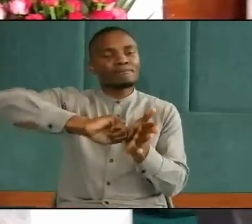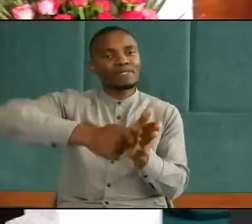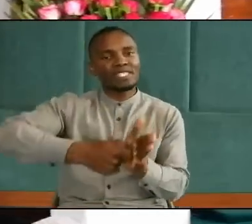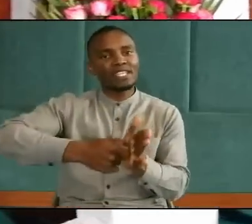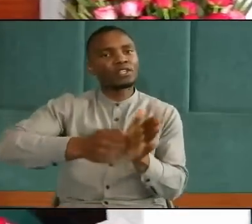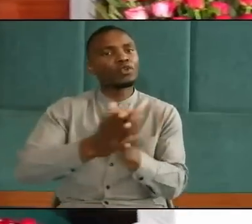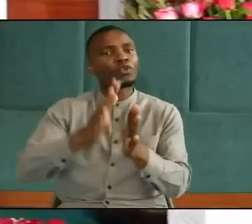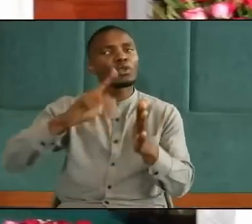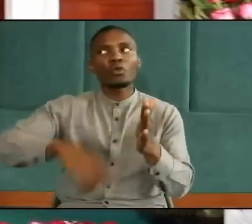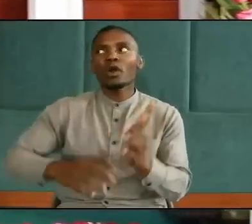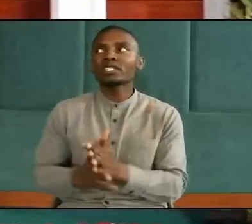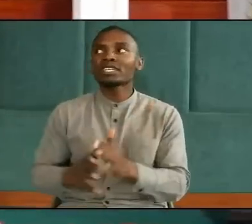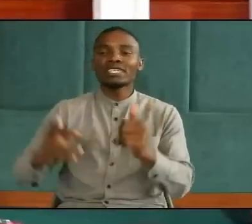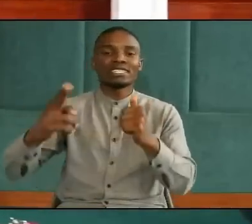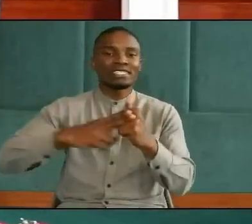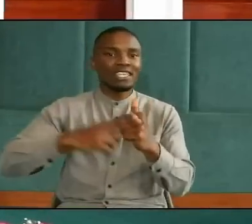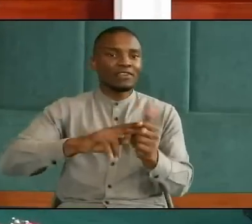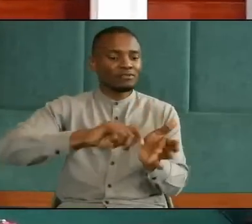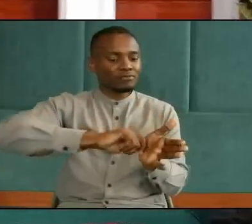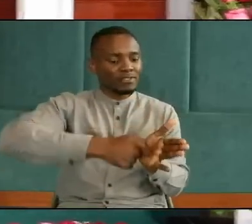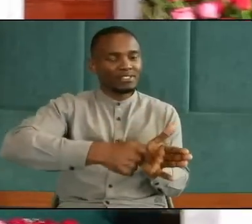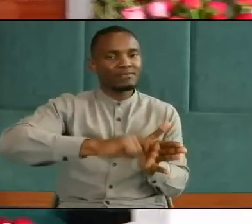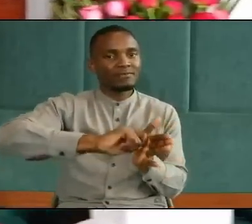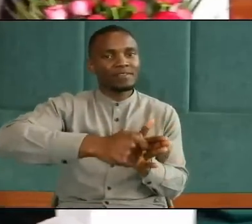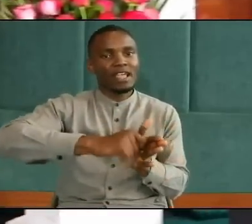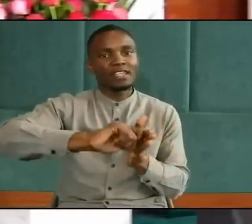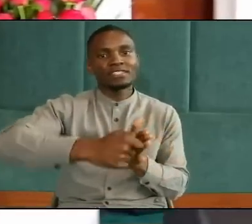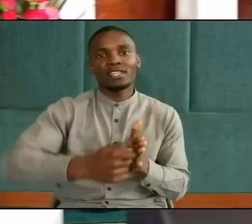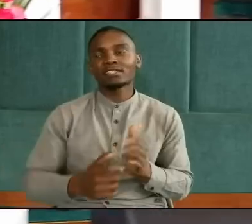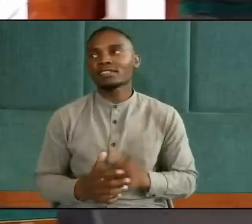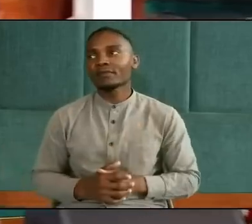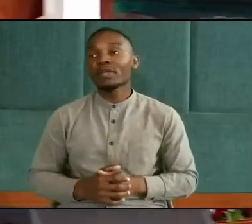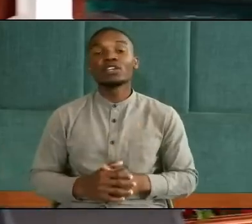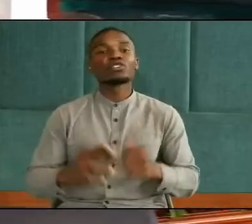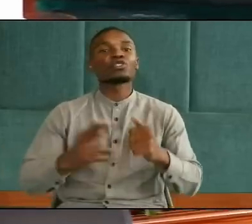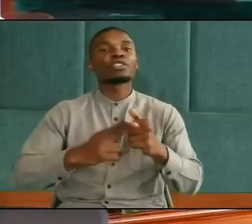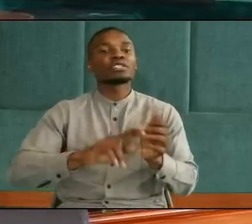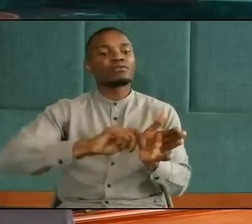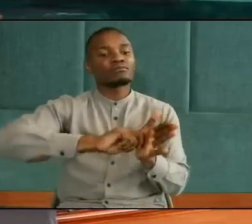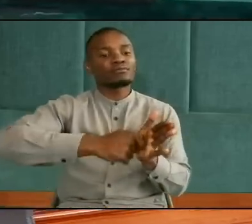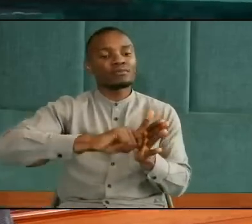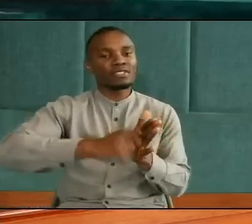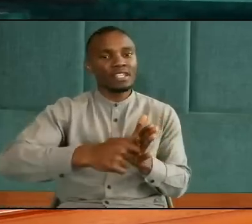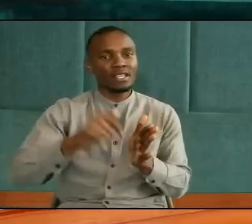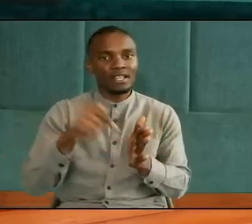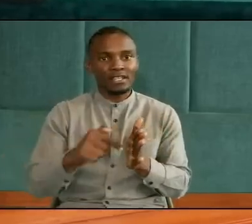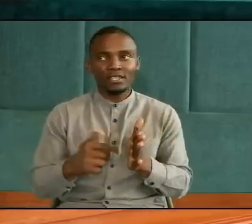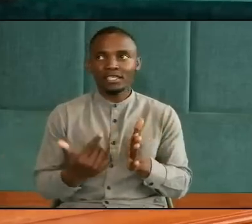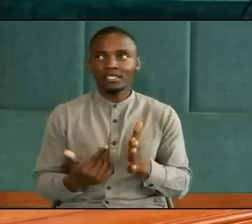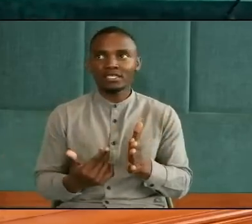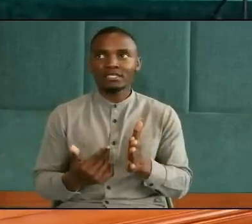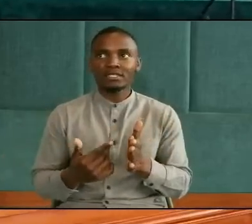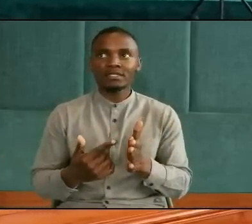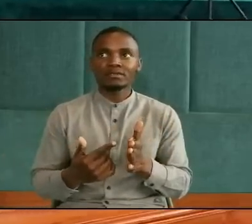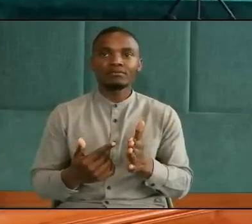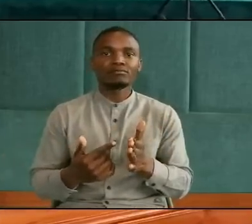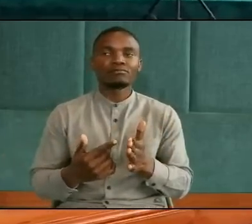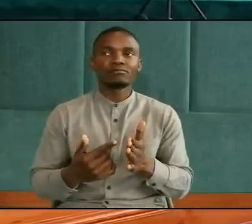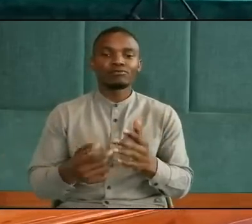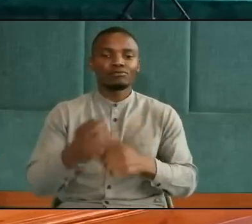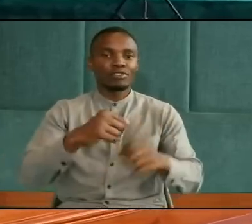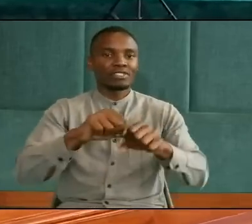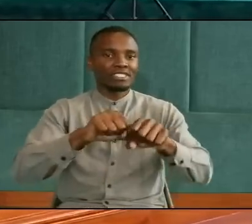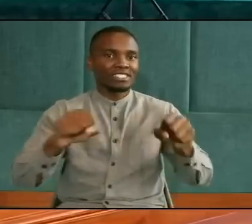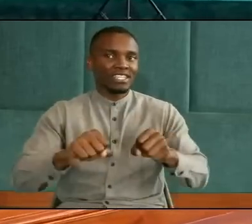what? Seven seals. So the seven seals are what bind this scroll. You know,